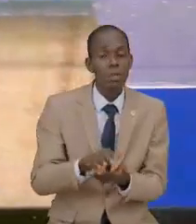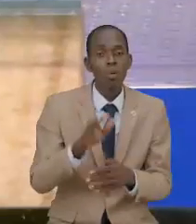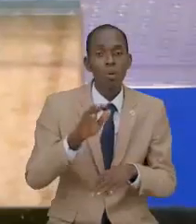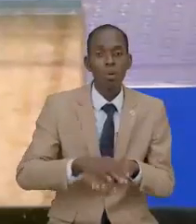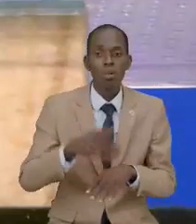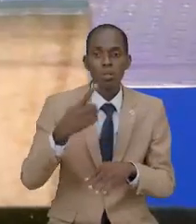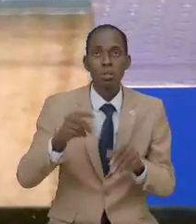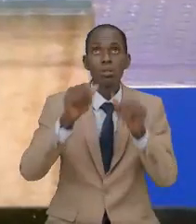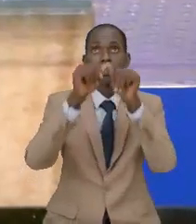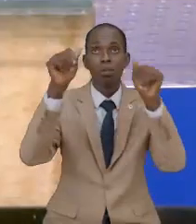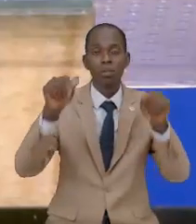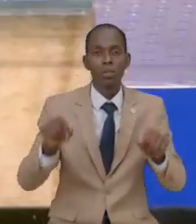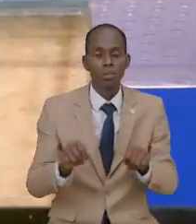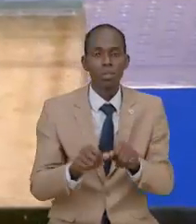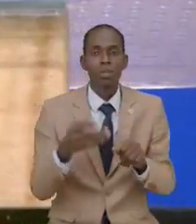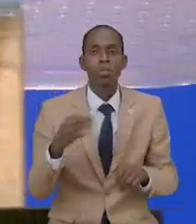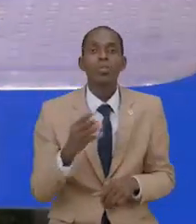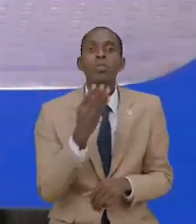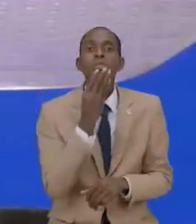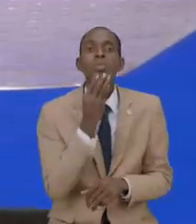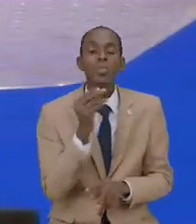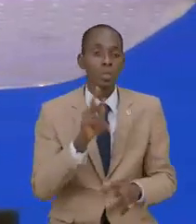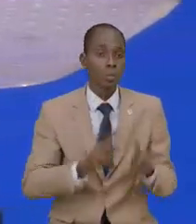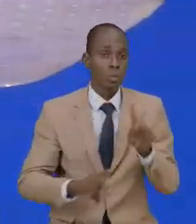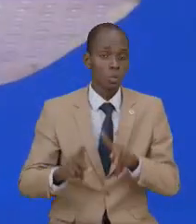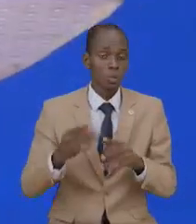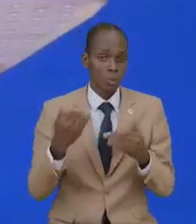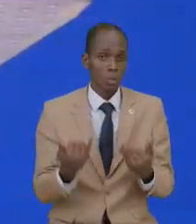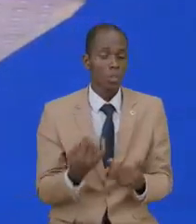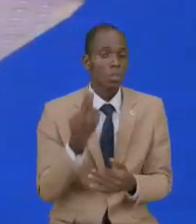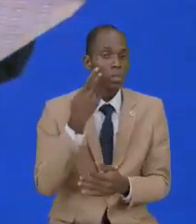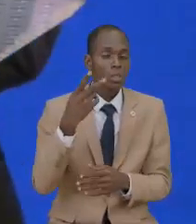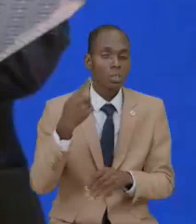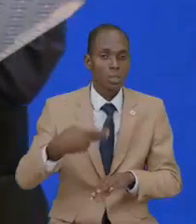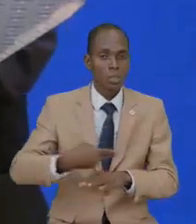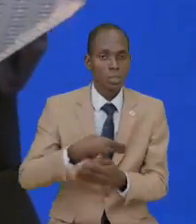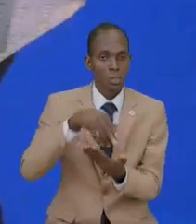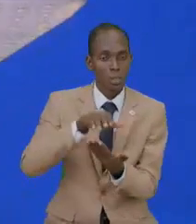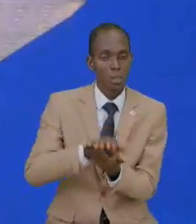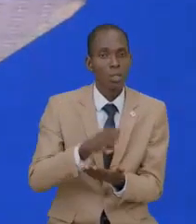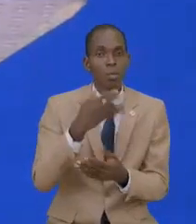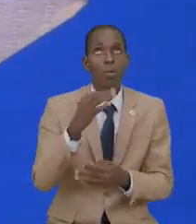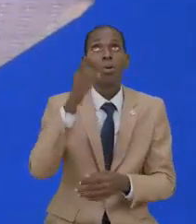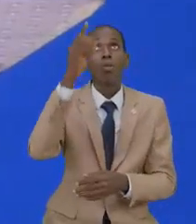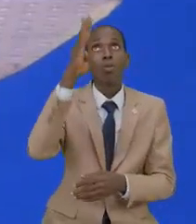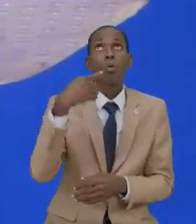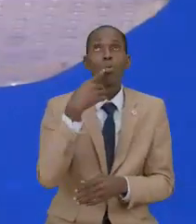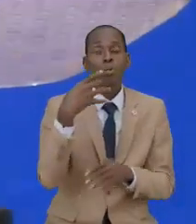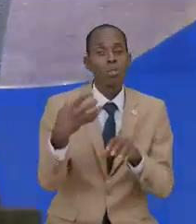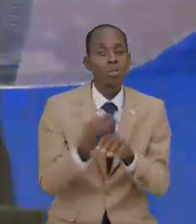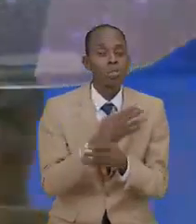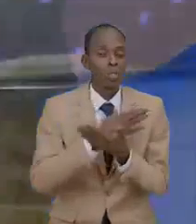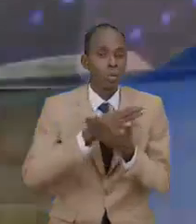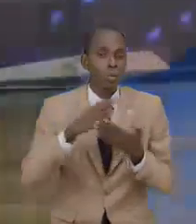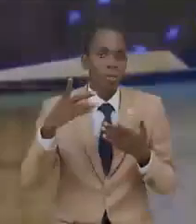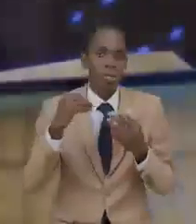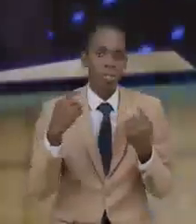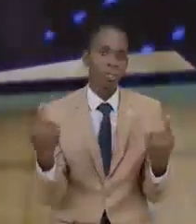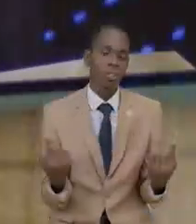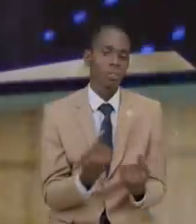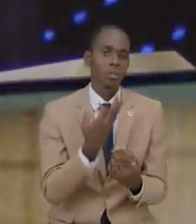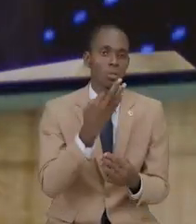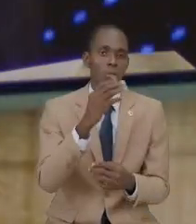Jewish sacrifice. Behold the Lamb of God who takes away the sin of